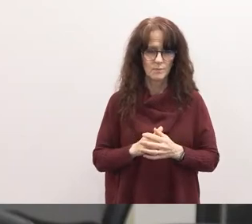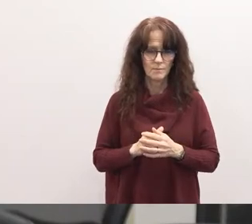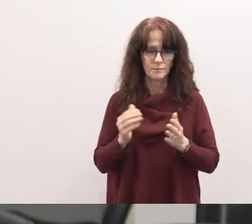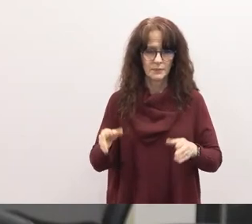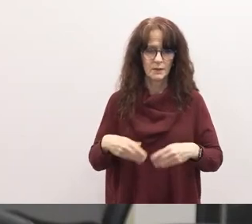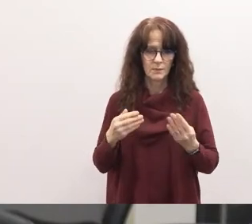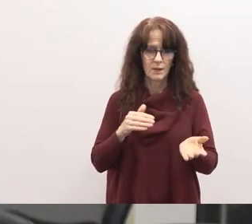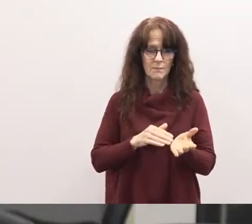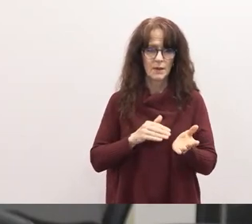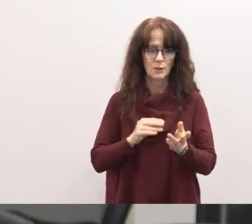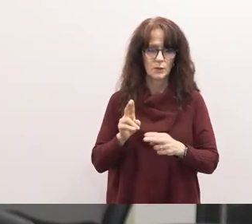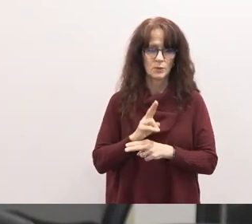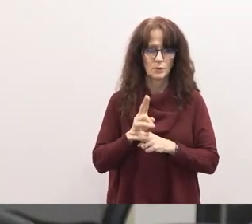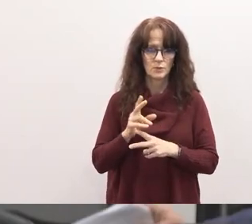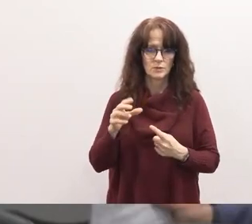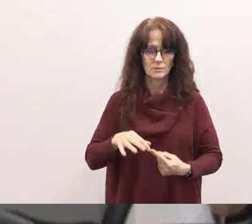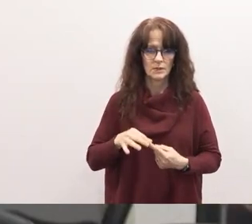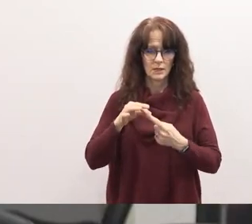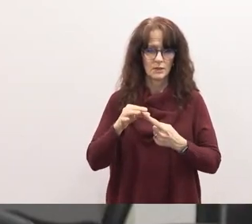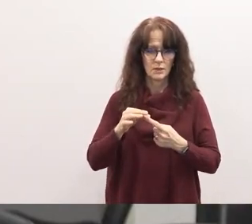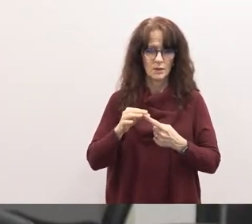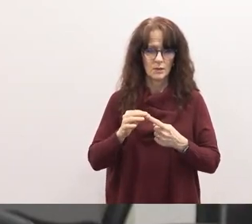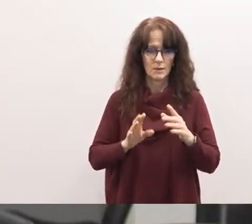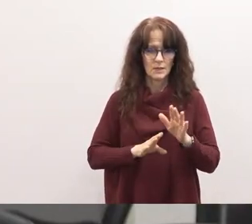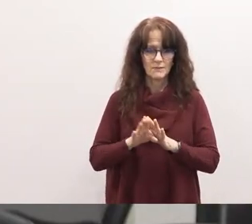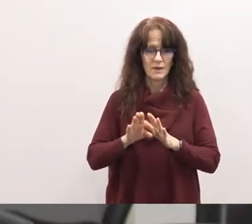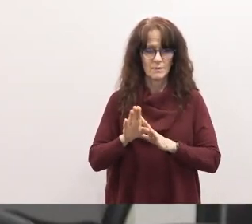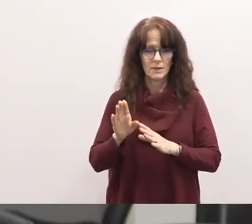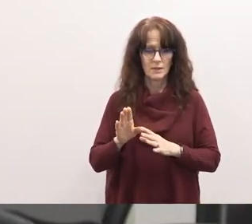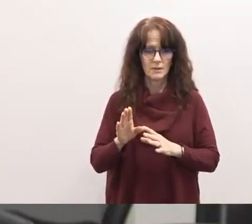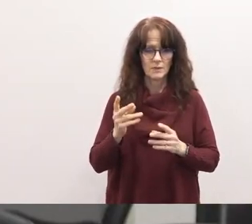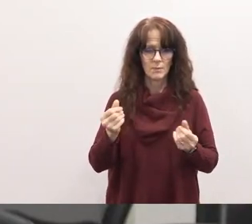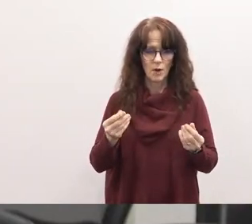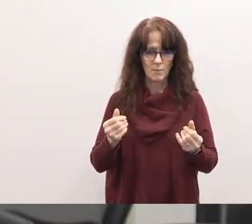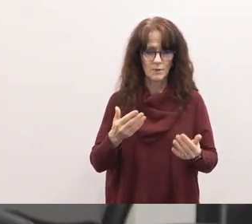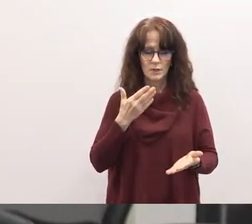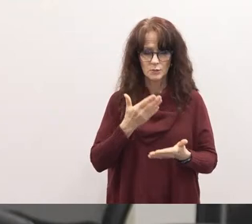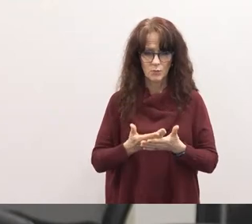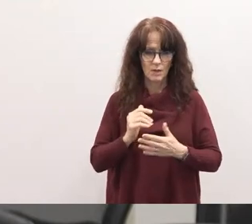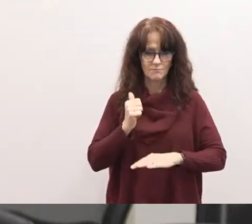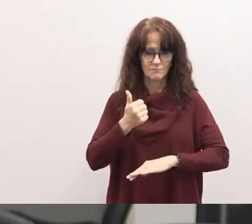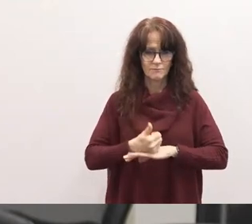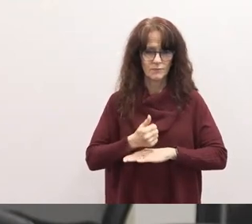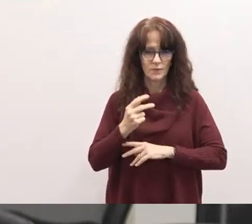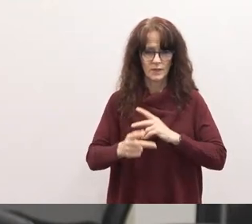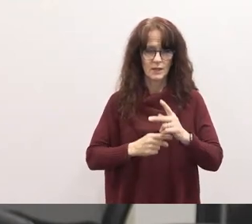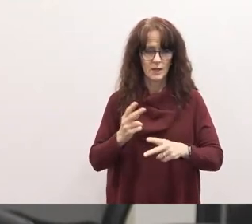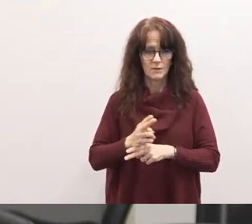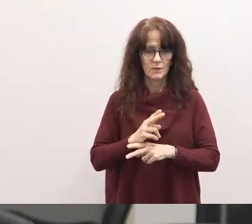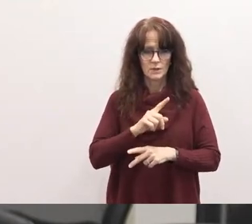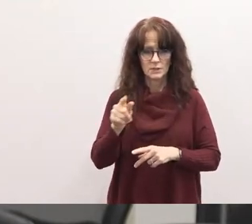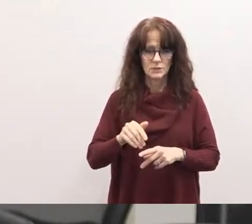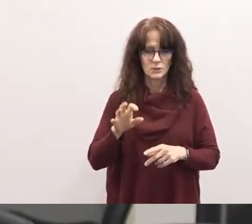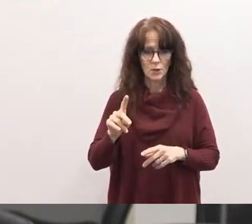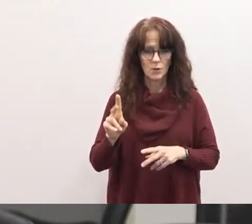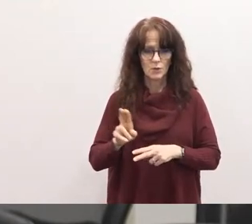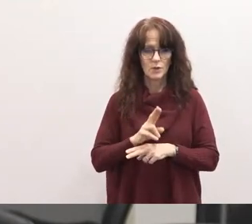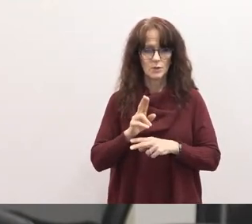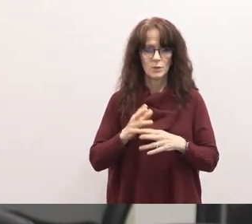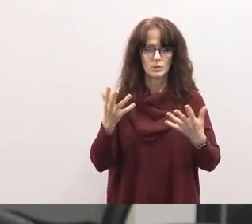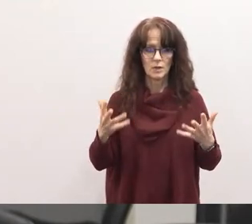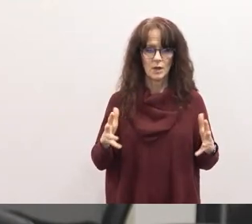proposing medical use for this particular redevelopment. The property's well suited for that type of use. It's zoned for that type of use